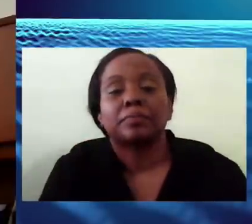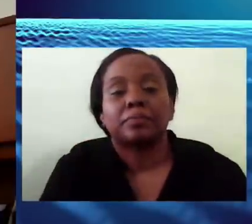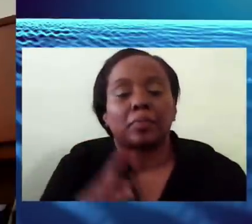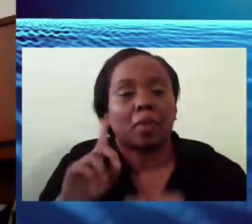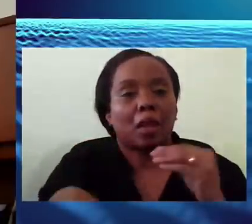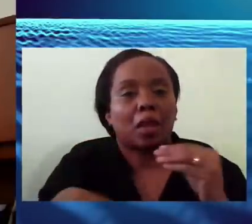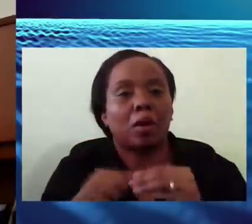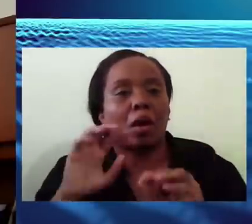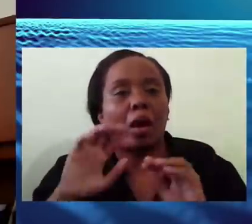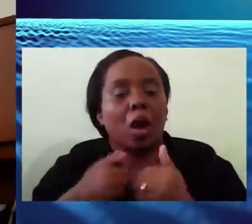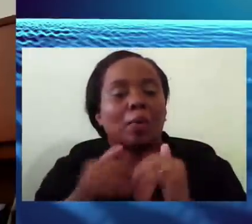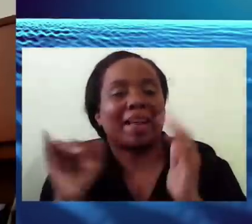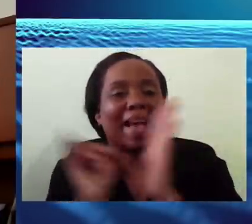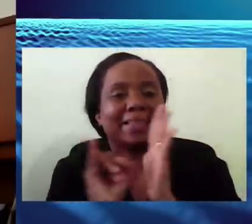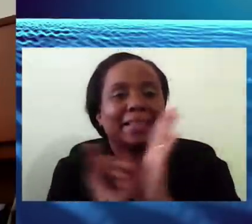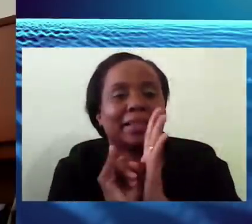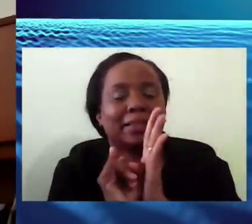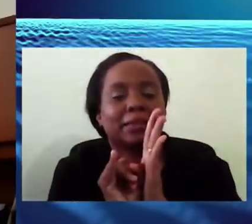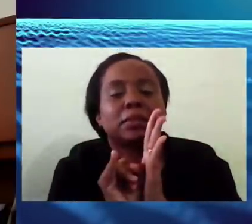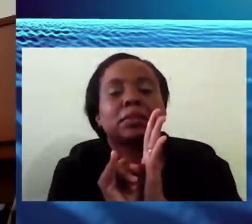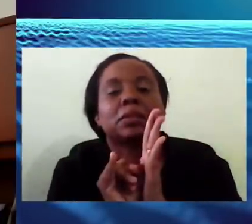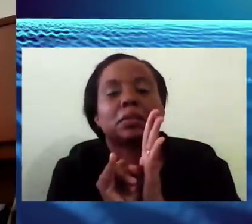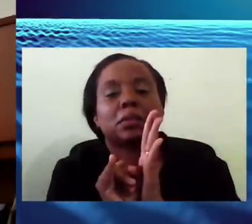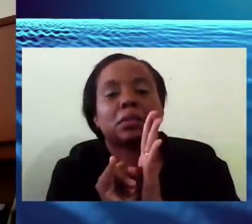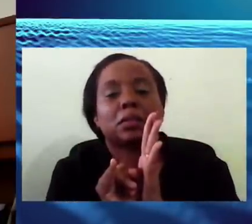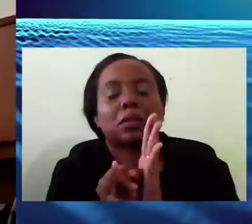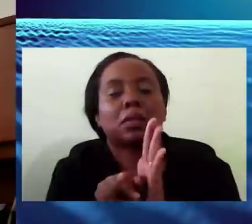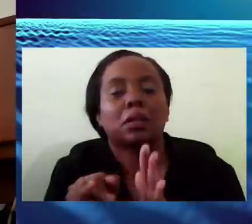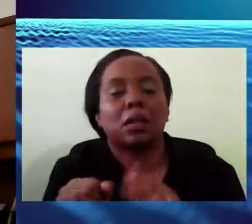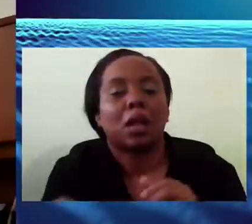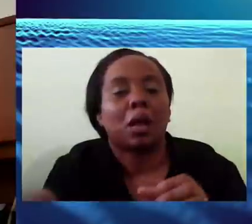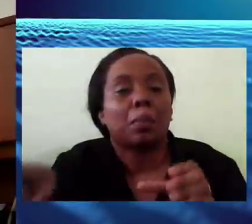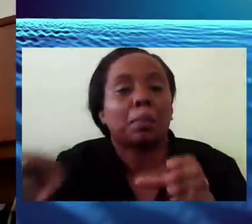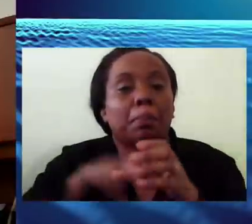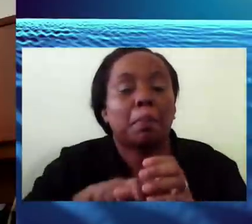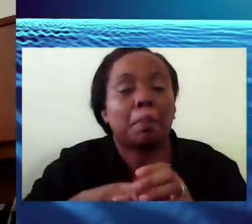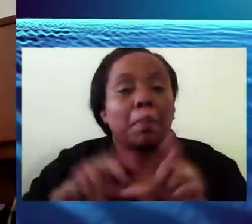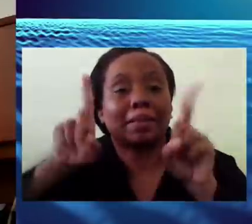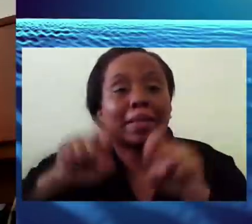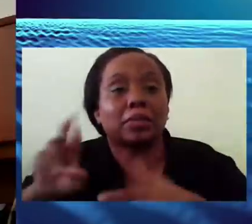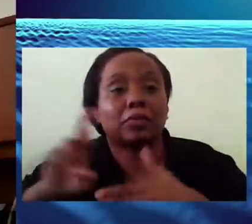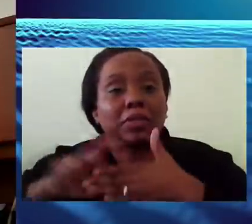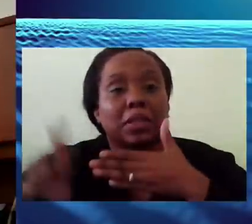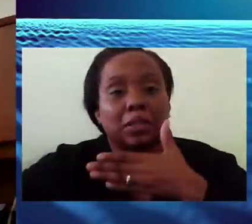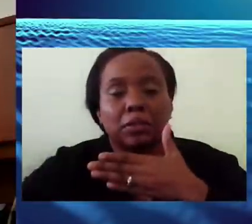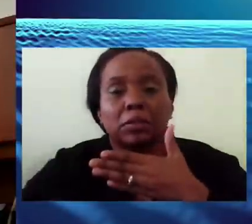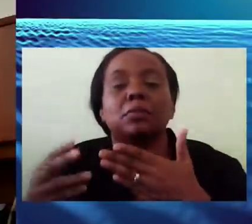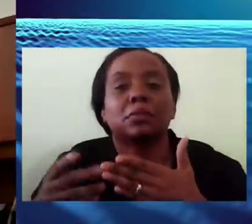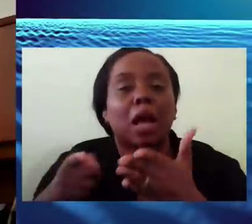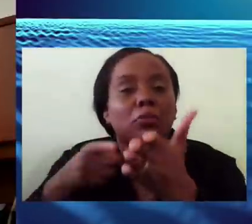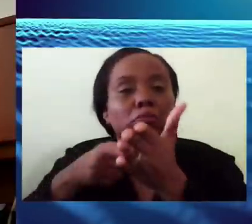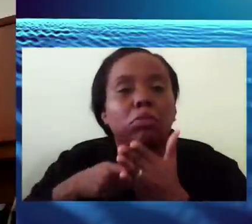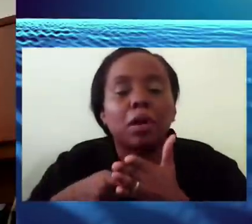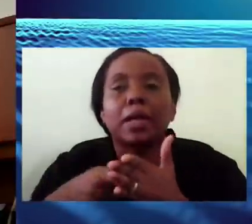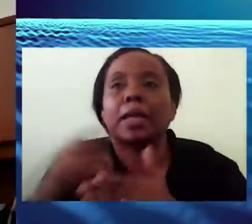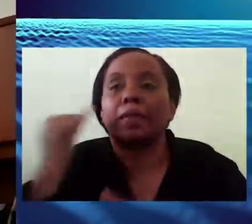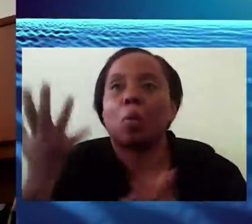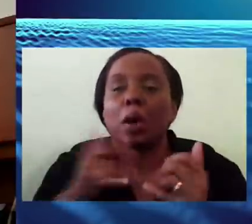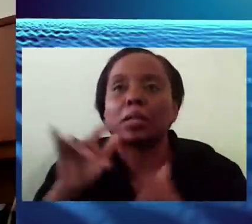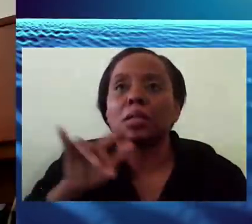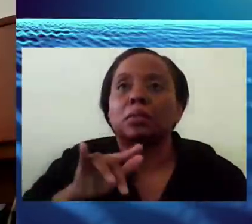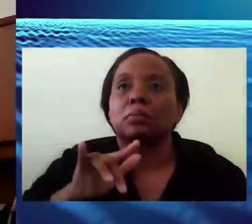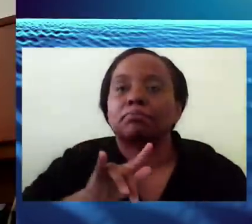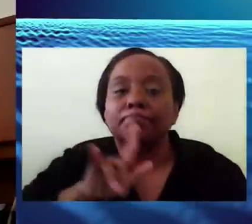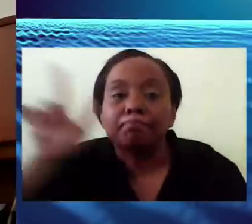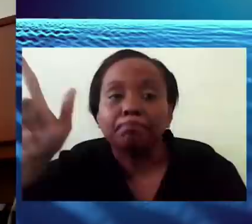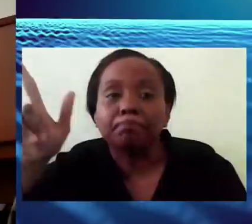identity, the provision of passenger test results that are in compliance with the national protocols that are required for entry into the country, the